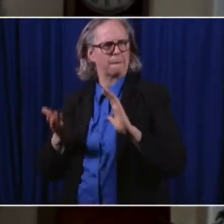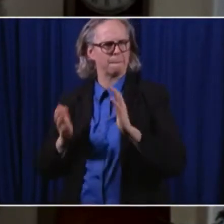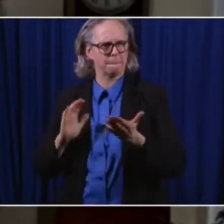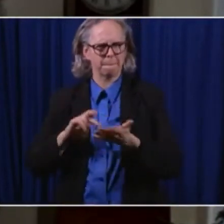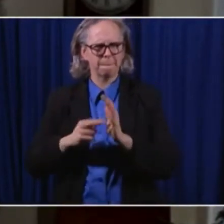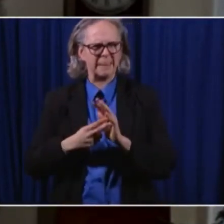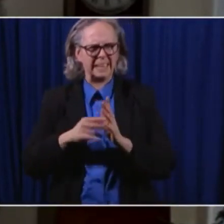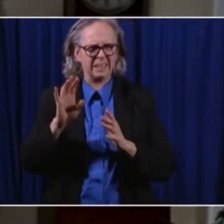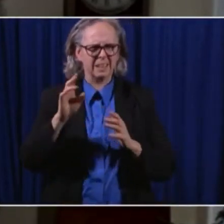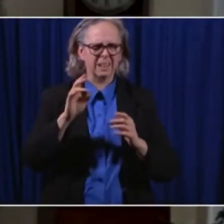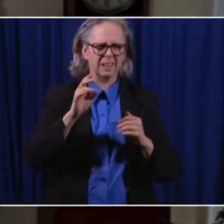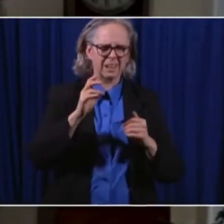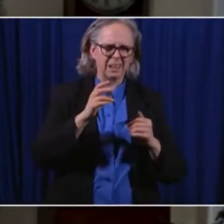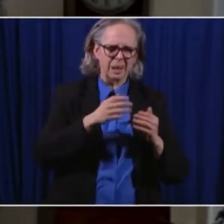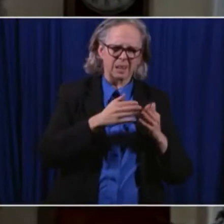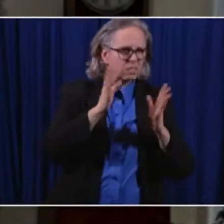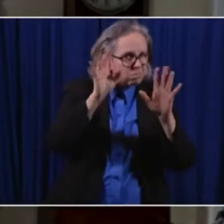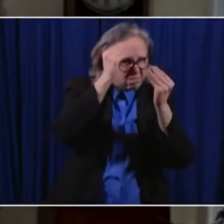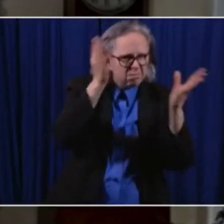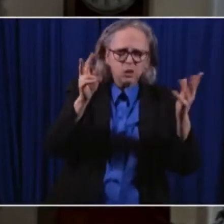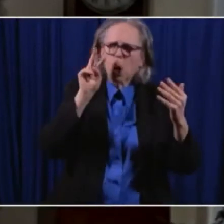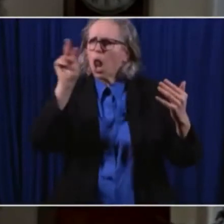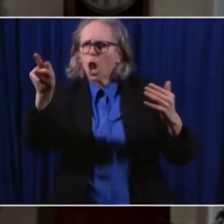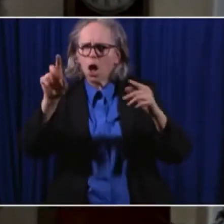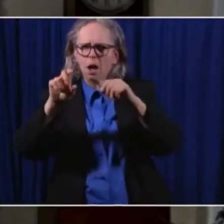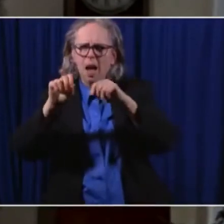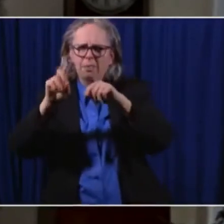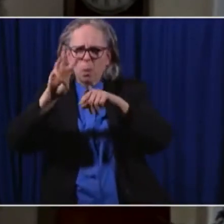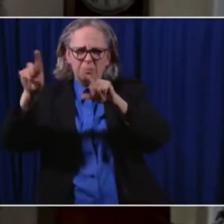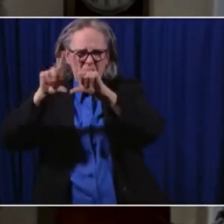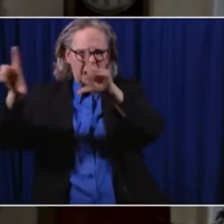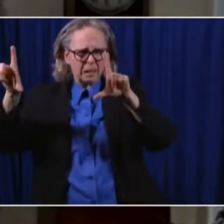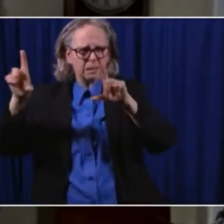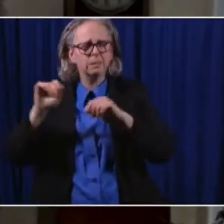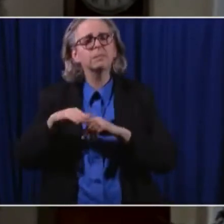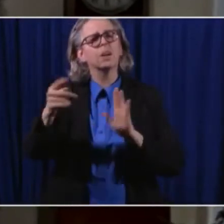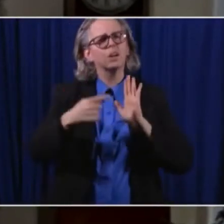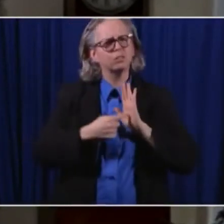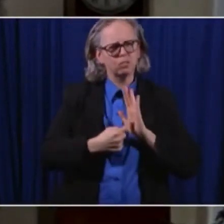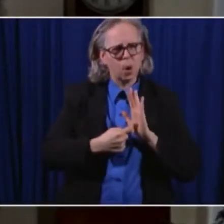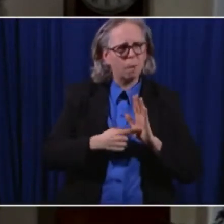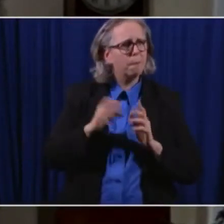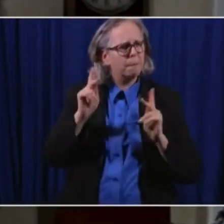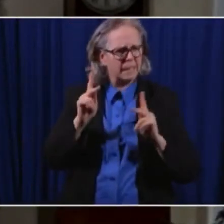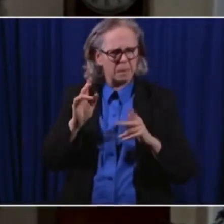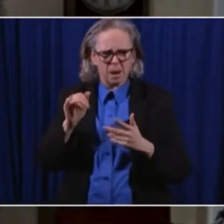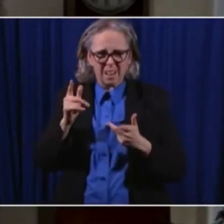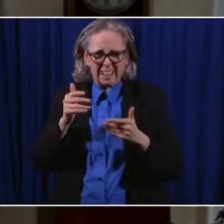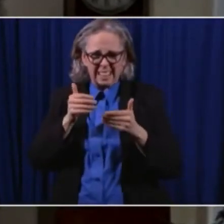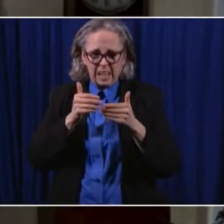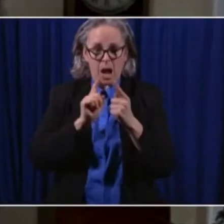measures is how close you are to other people and how many people you're in close proximity to. So it's different than the